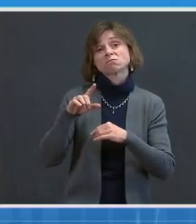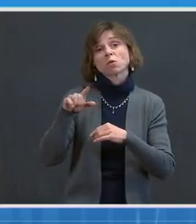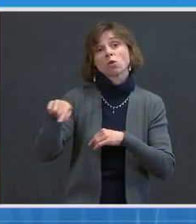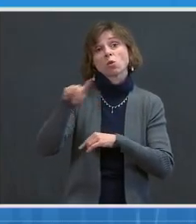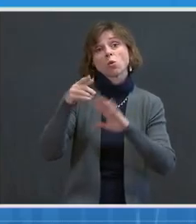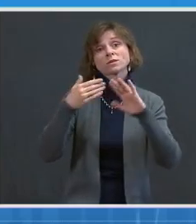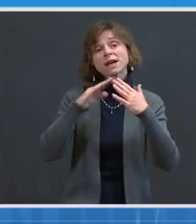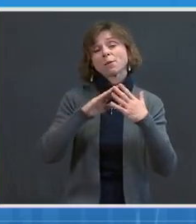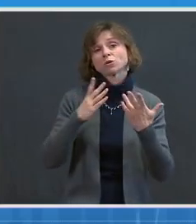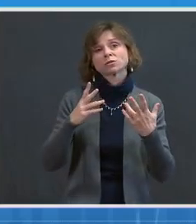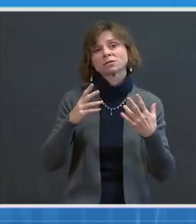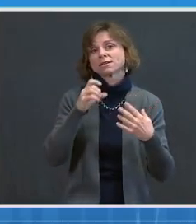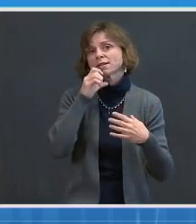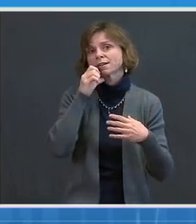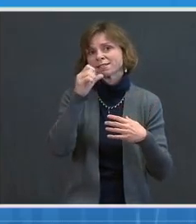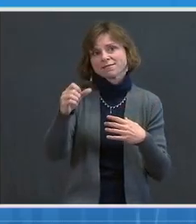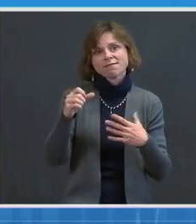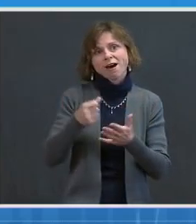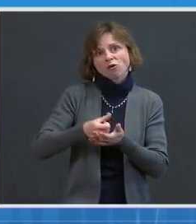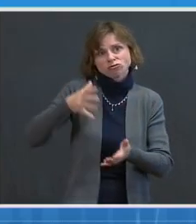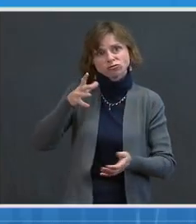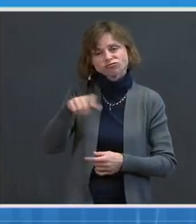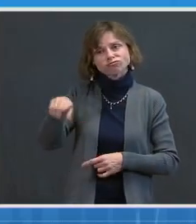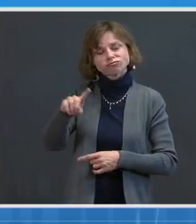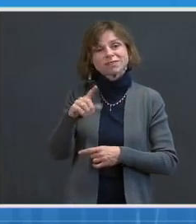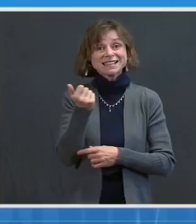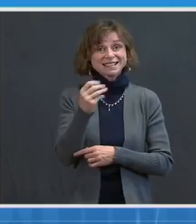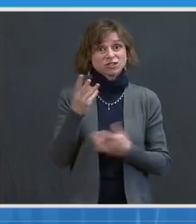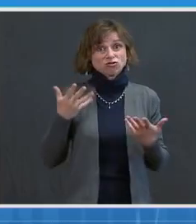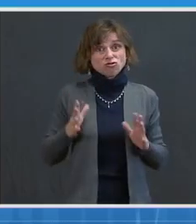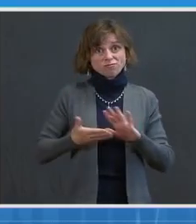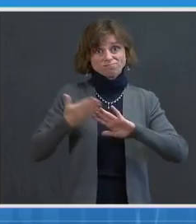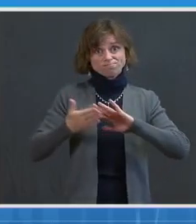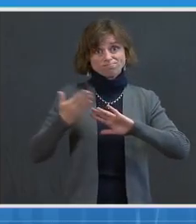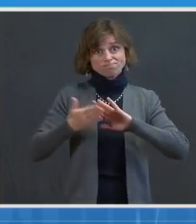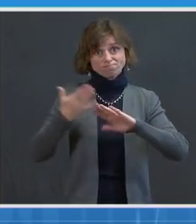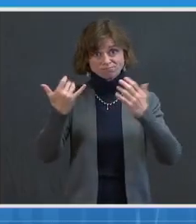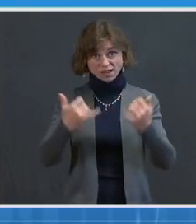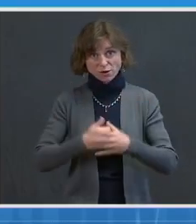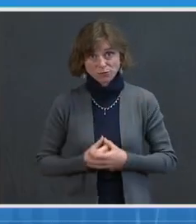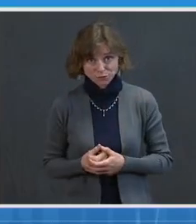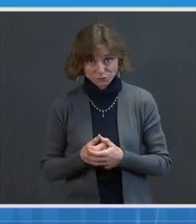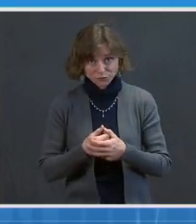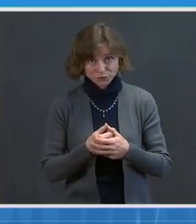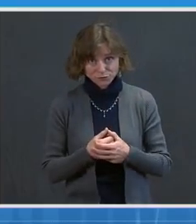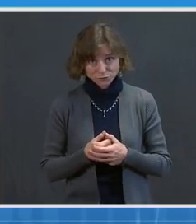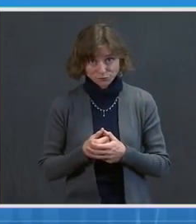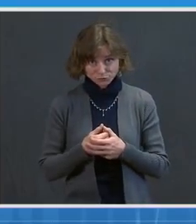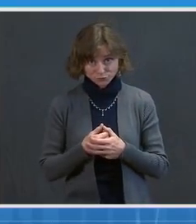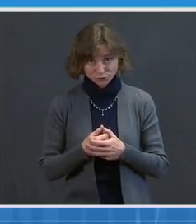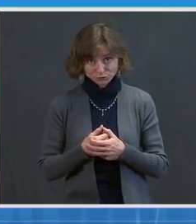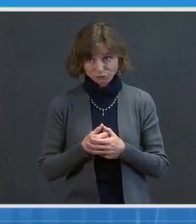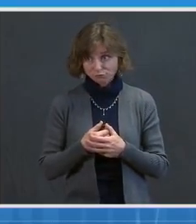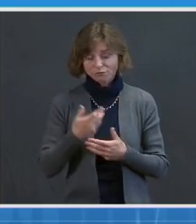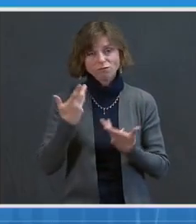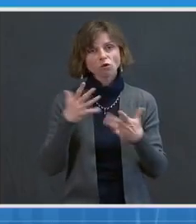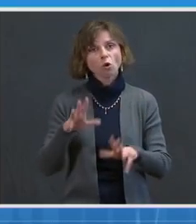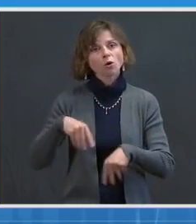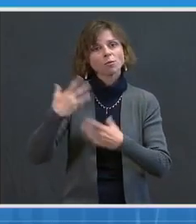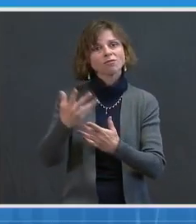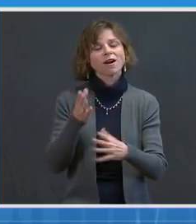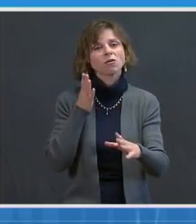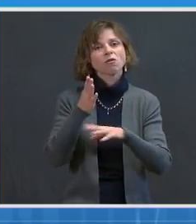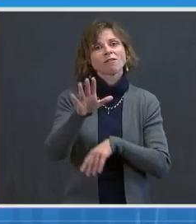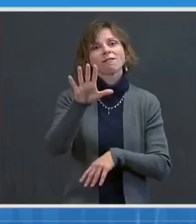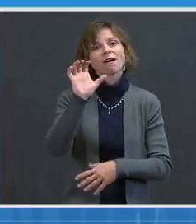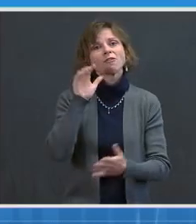operational now. Those sites have already delivered more than 500,000 shots.